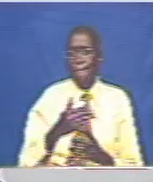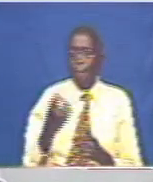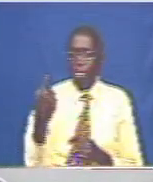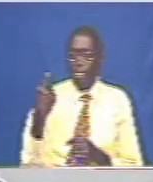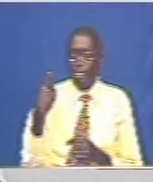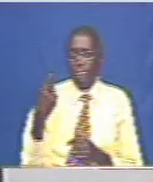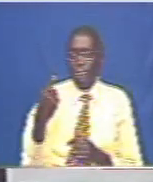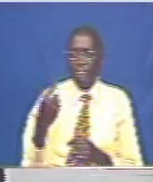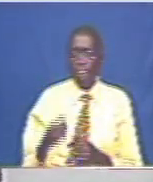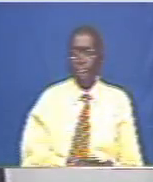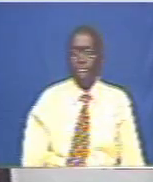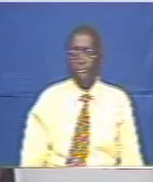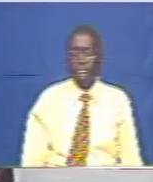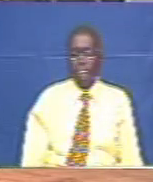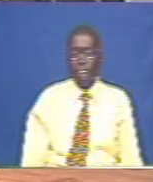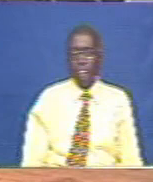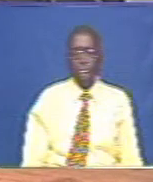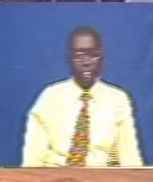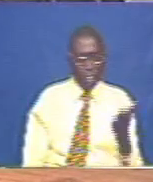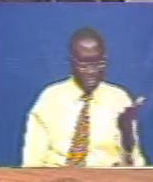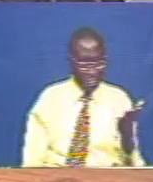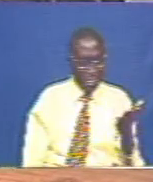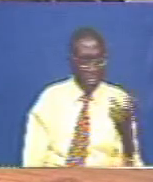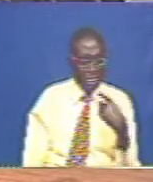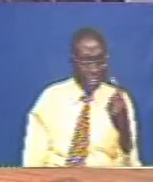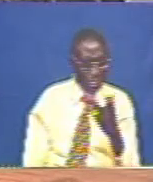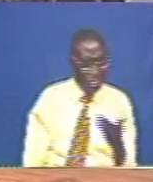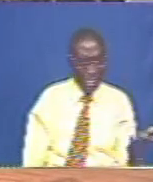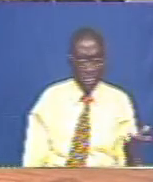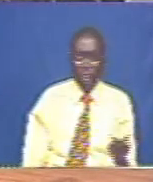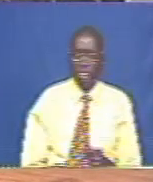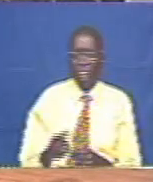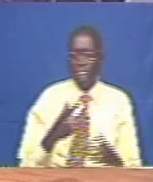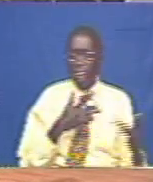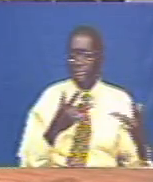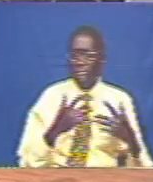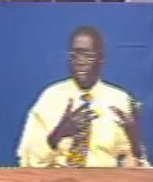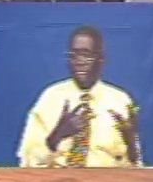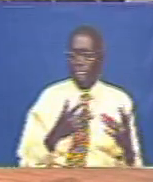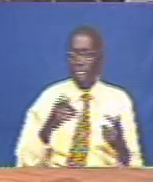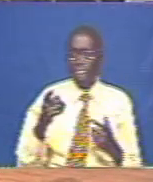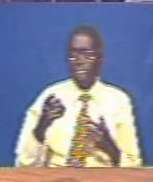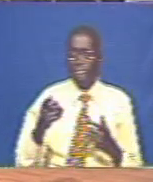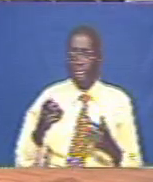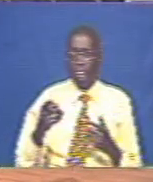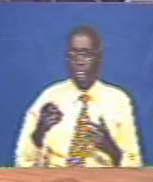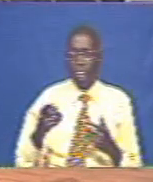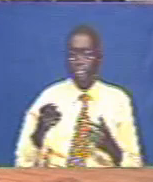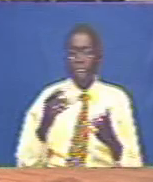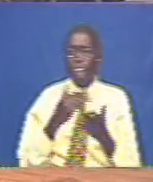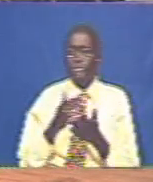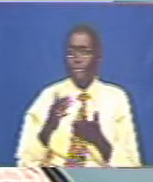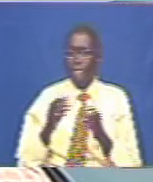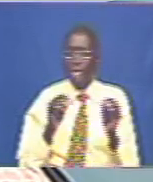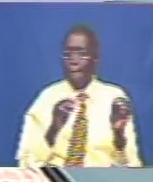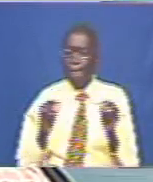have been able Mary to do. Mary wants to say something. I mean, Mas. Yeah. I think my concern in this whole area, or the concern of the cooperative